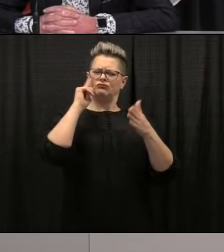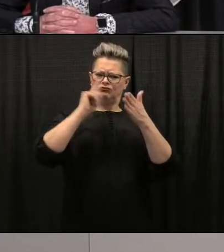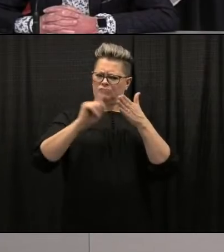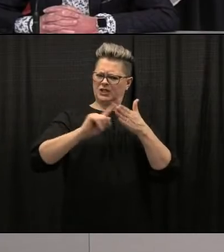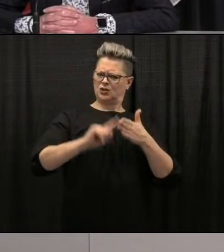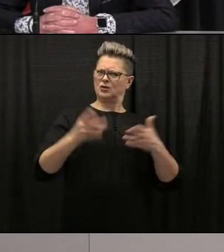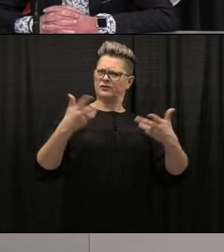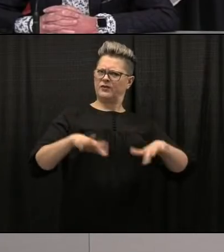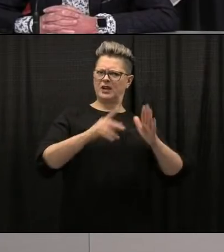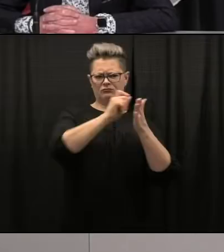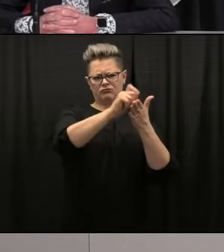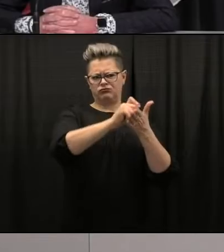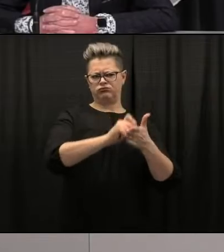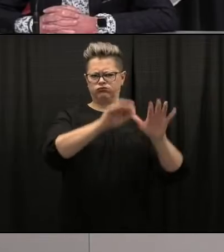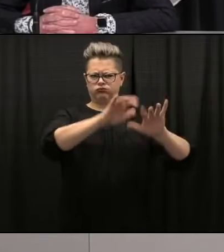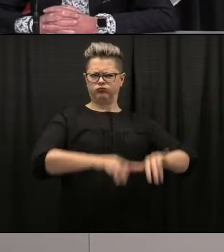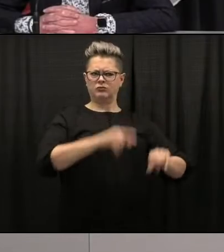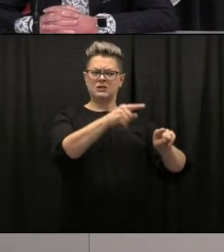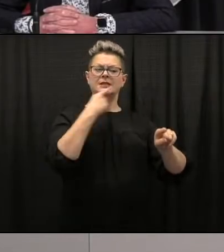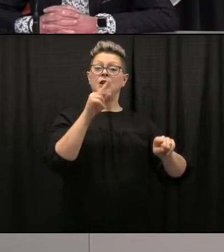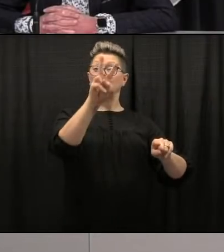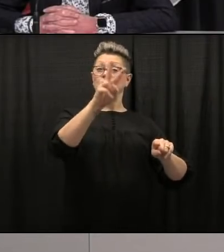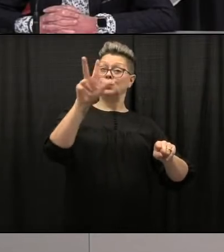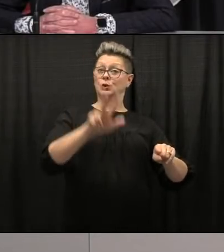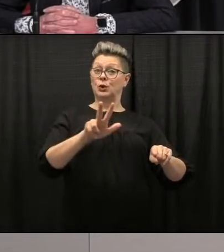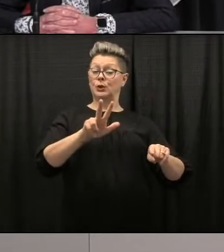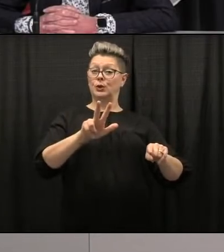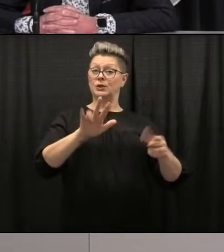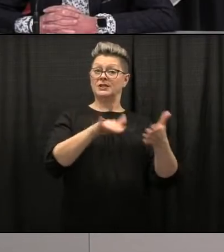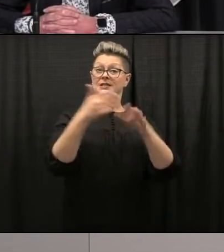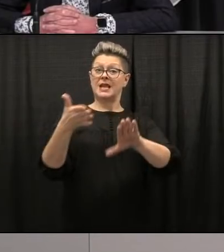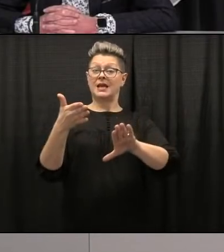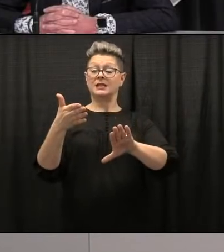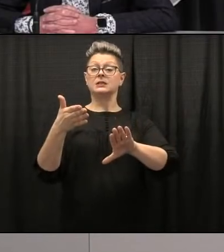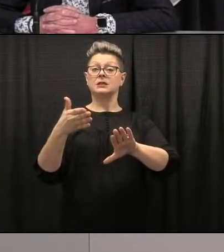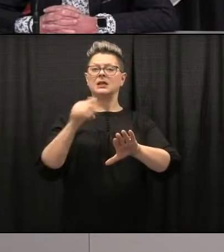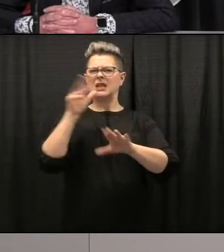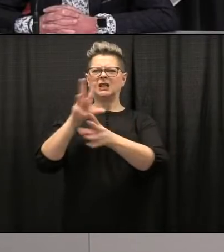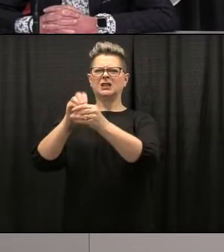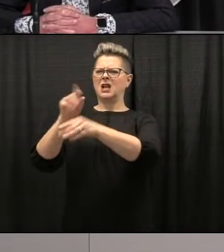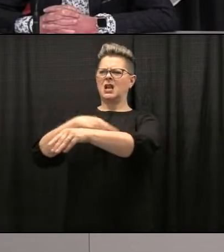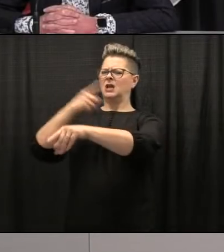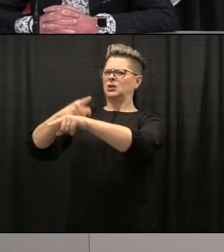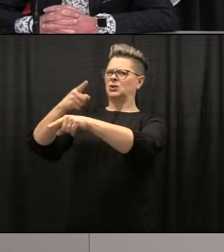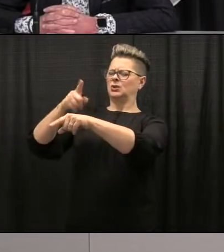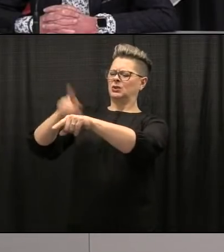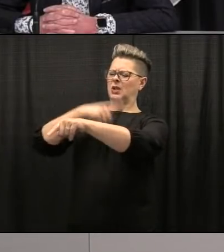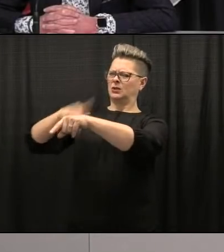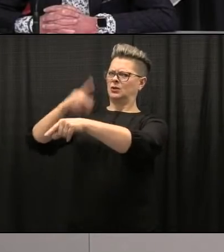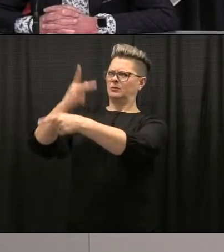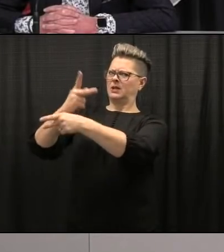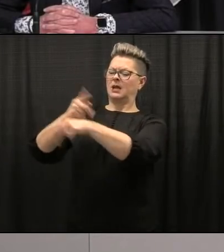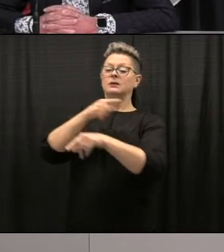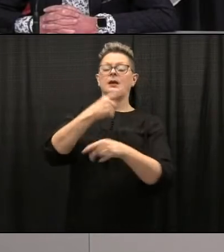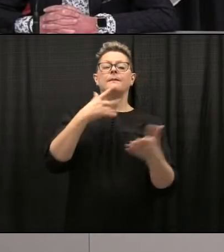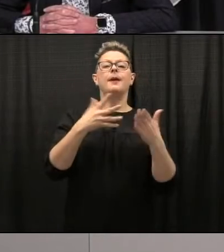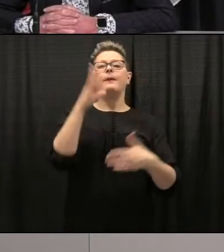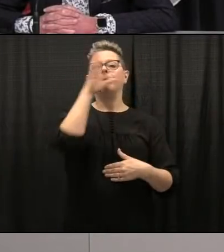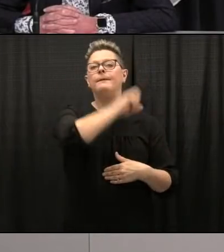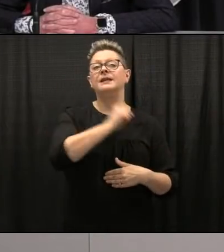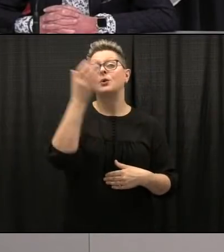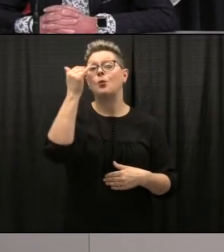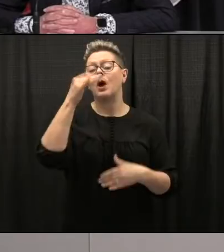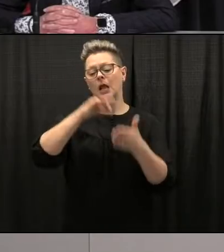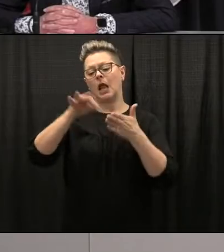that 2/3 of the deaths outside the long-term care sector may have been missed in the country because of the way we're